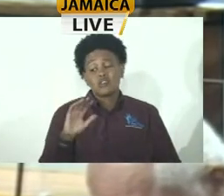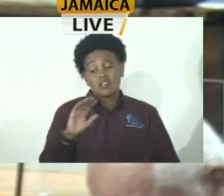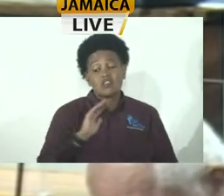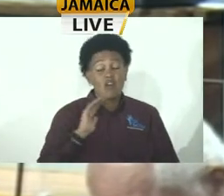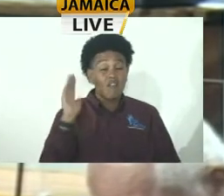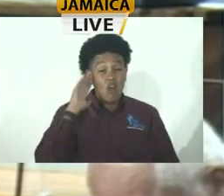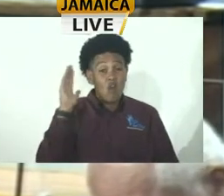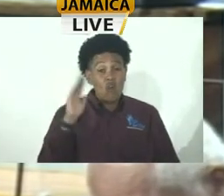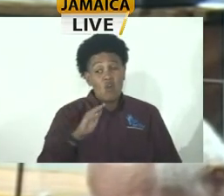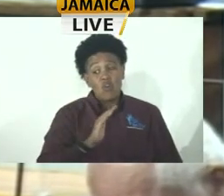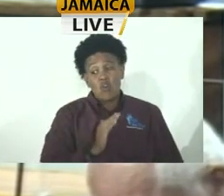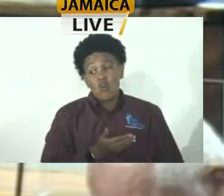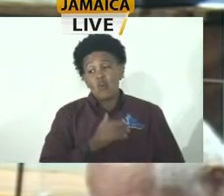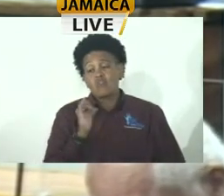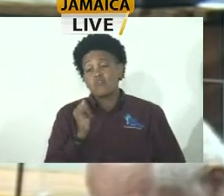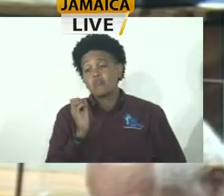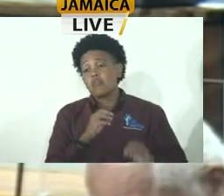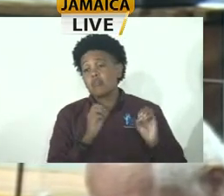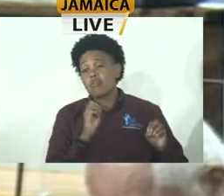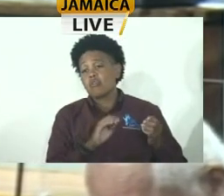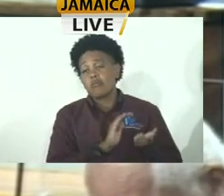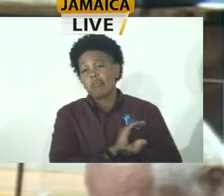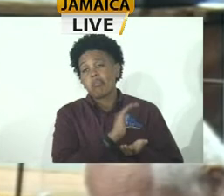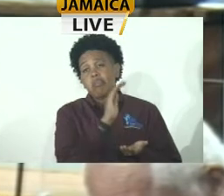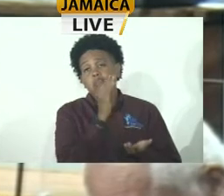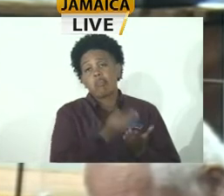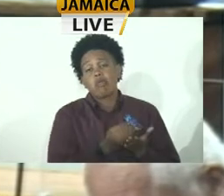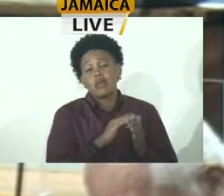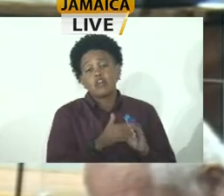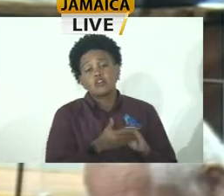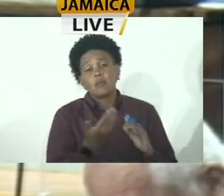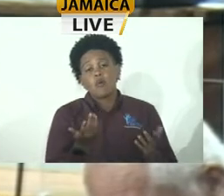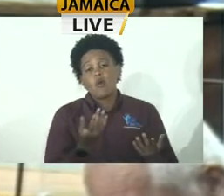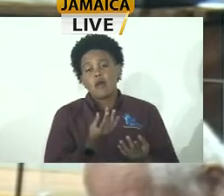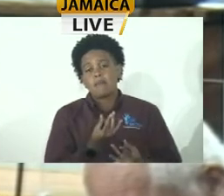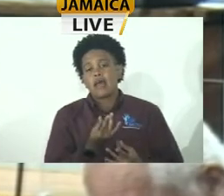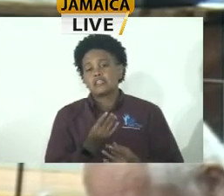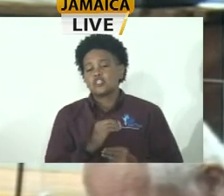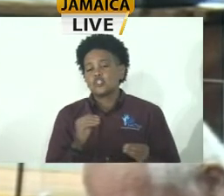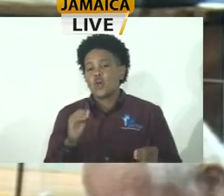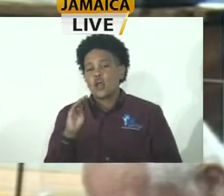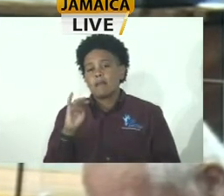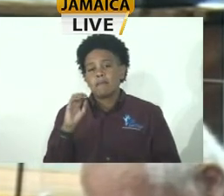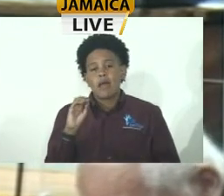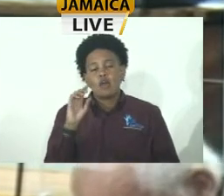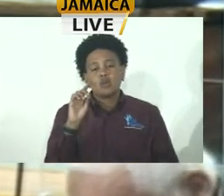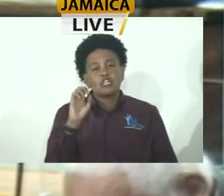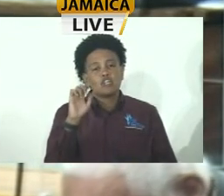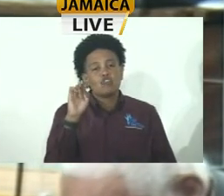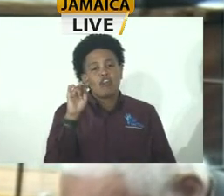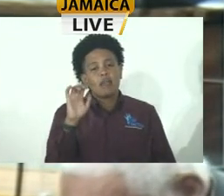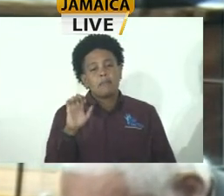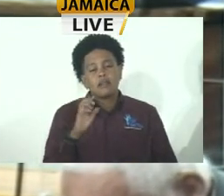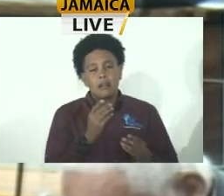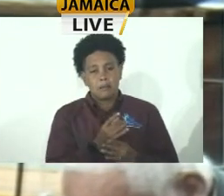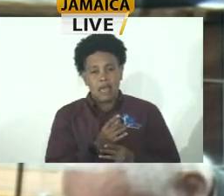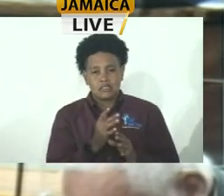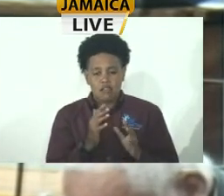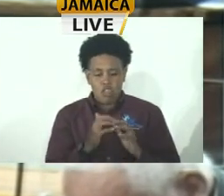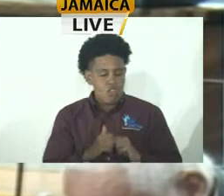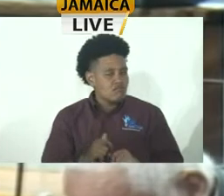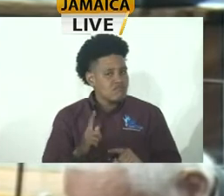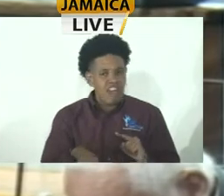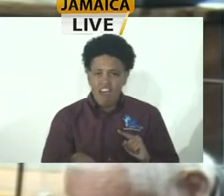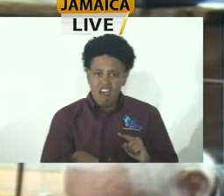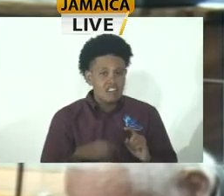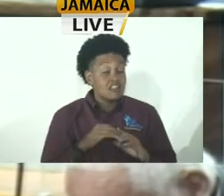of all municipal solid waste generated in our country is non biodegradable plastic in january of this